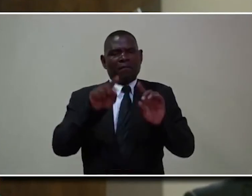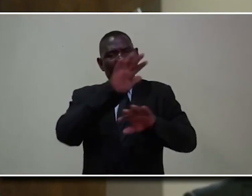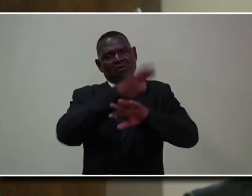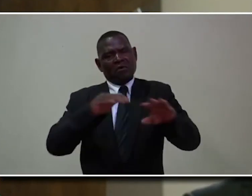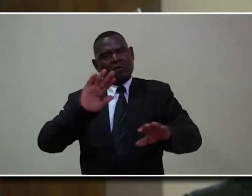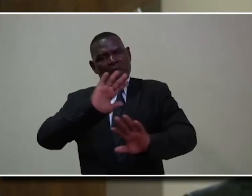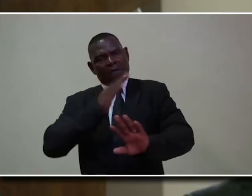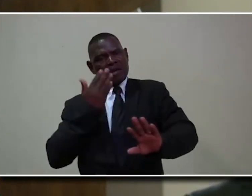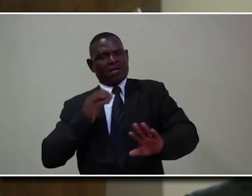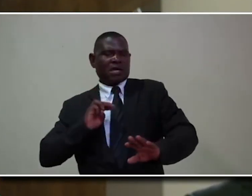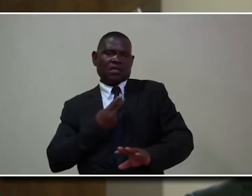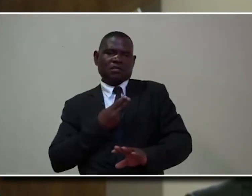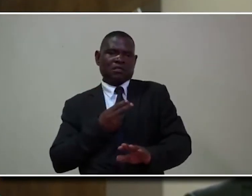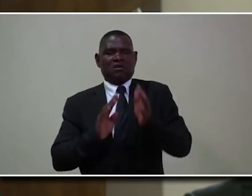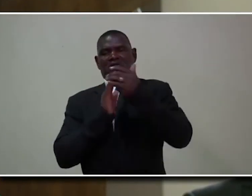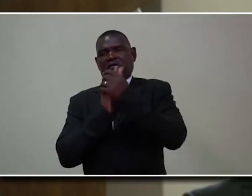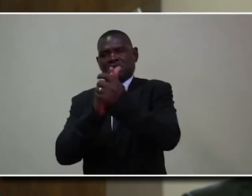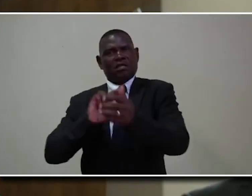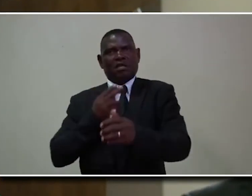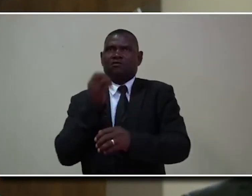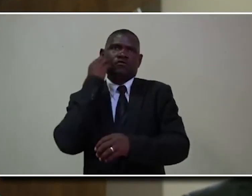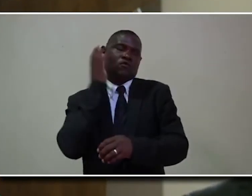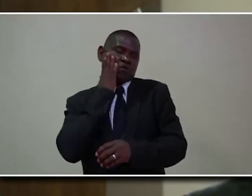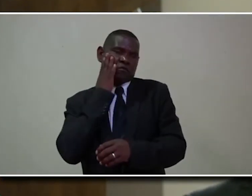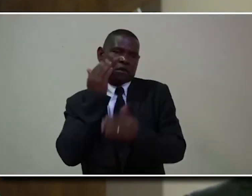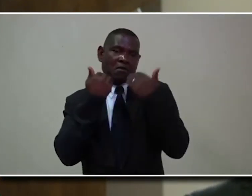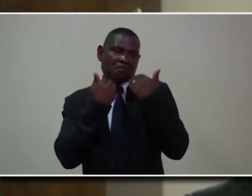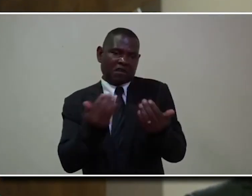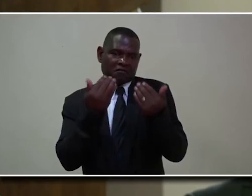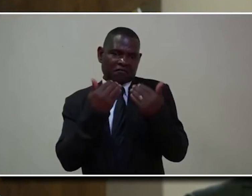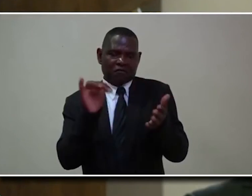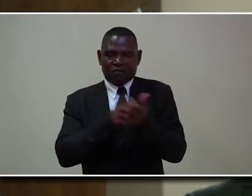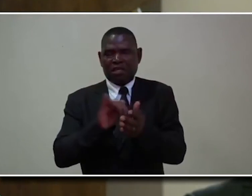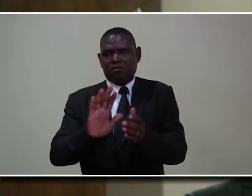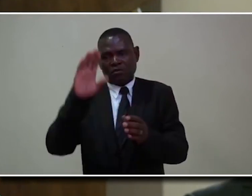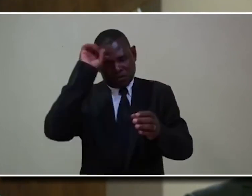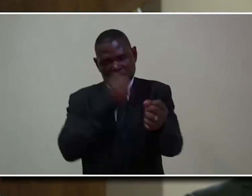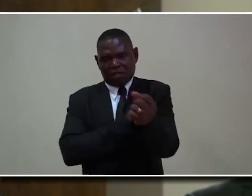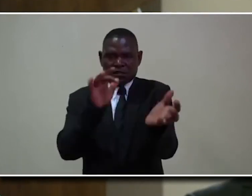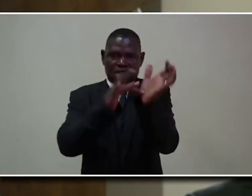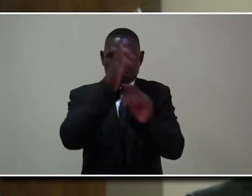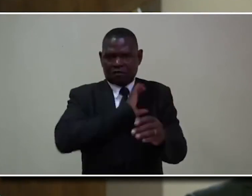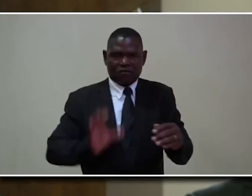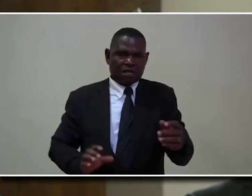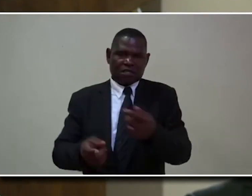lead us home. We are grateful that your Son, Jesus Christ, came to die